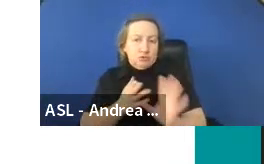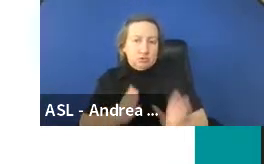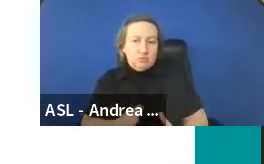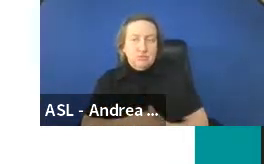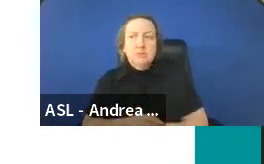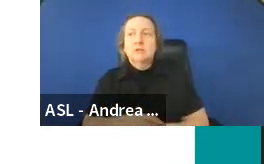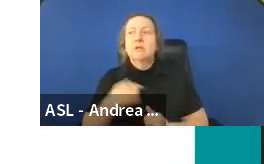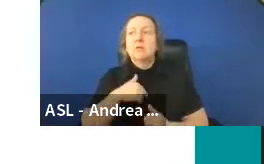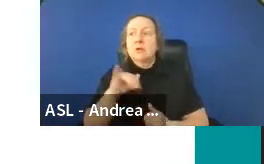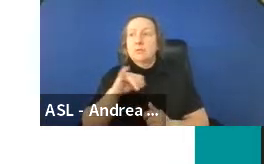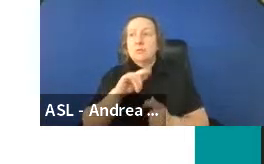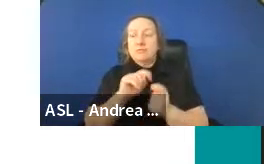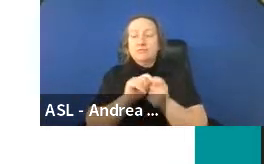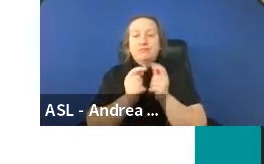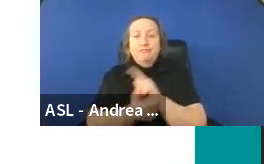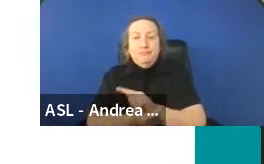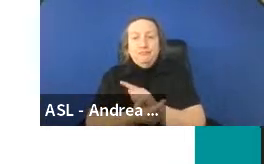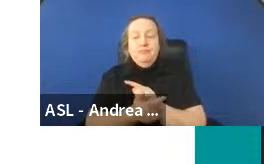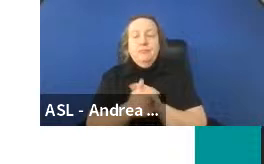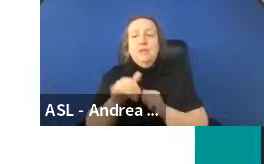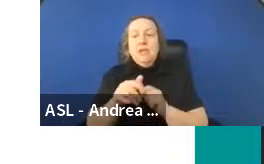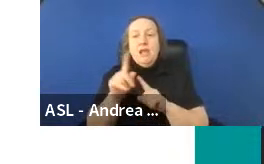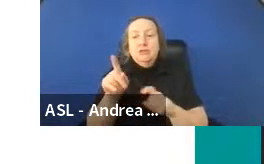translated the survey in online open house.